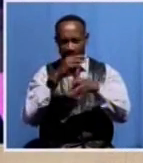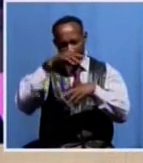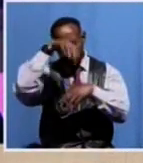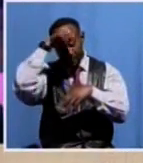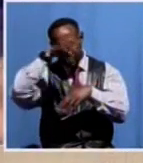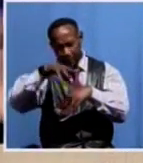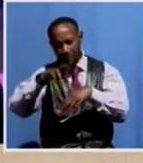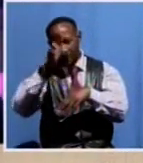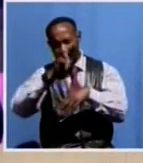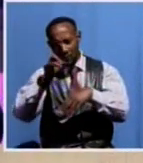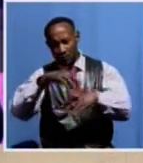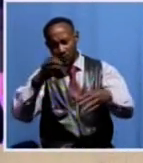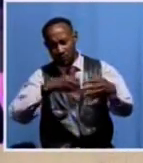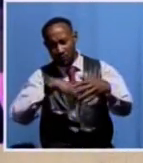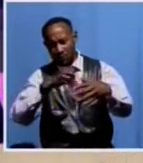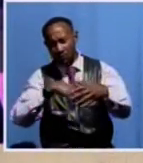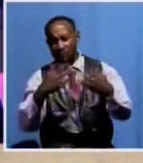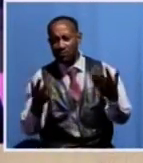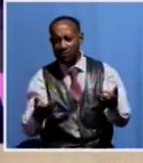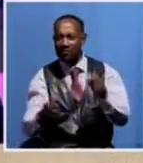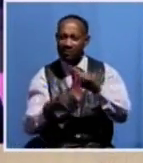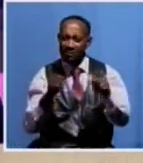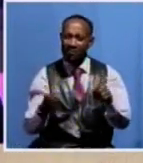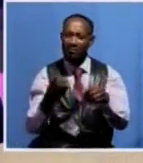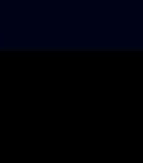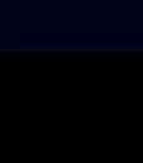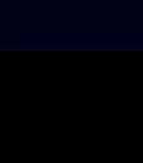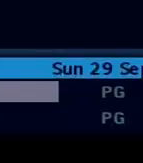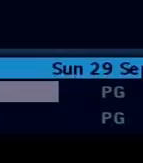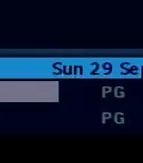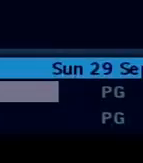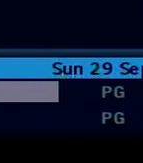using VAT refund to plow back into their businesses. Well,